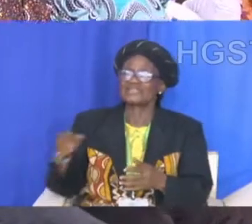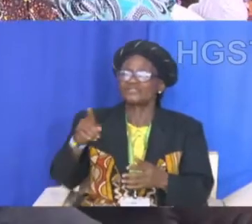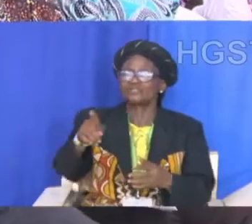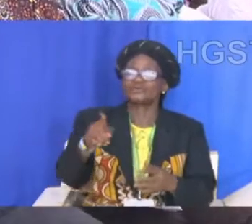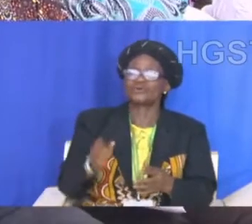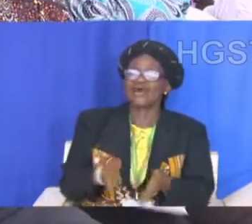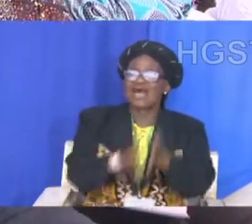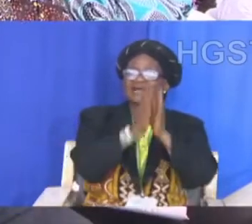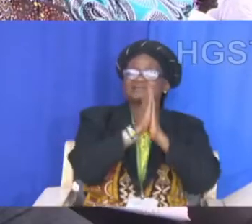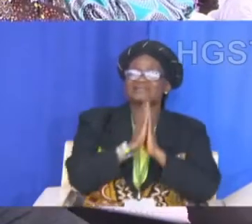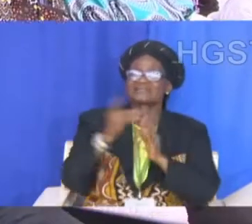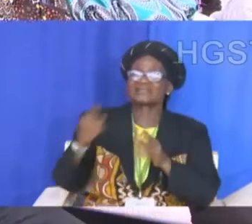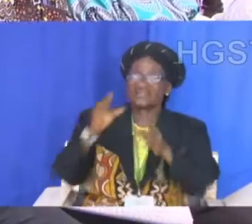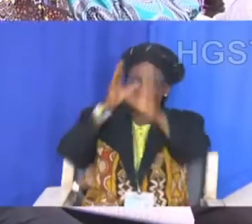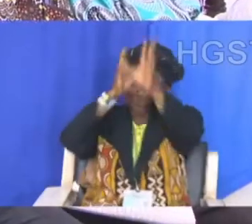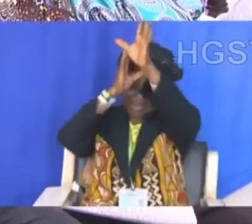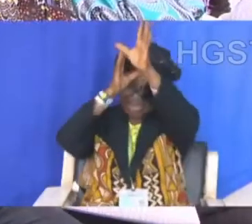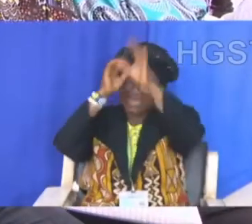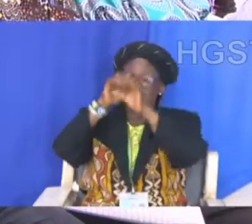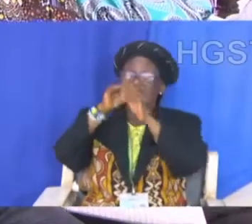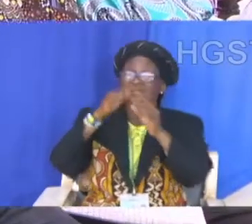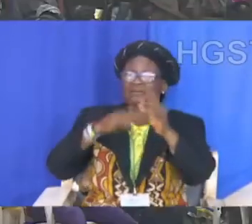shall be done for you.